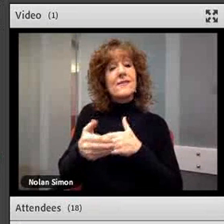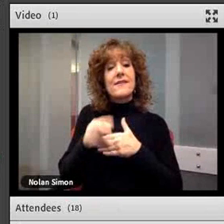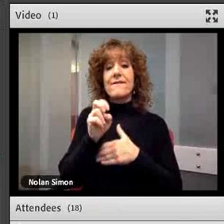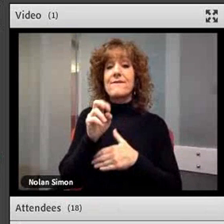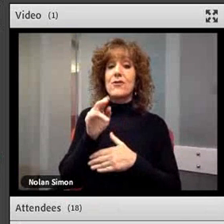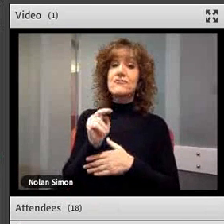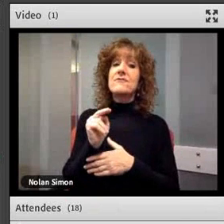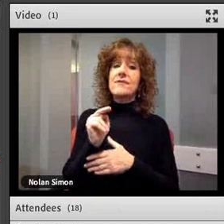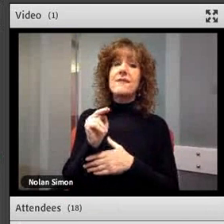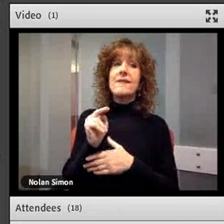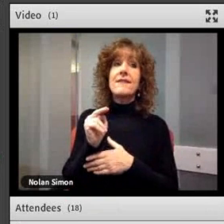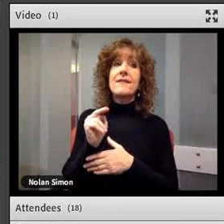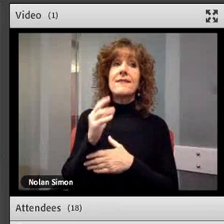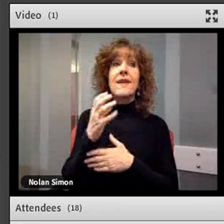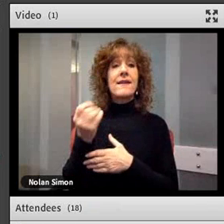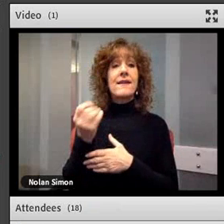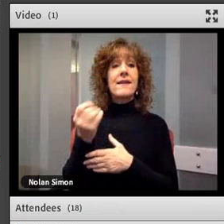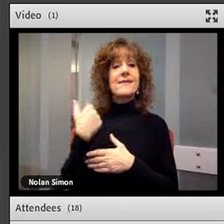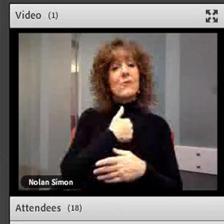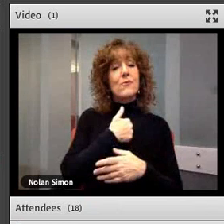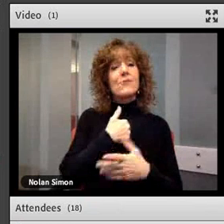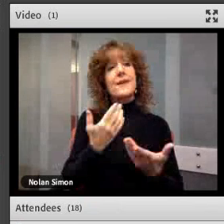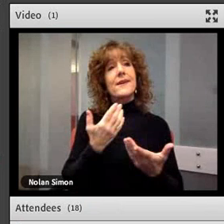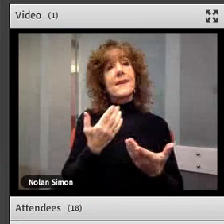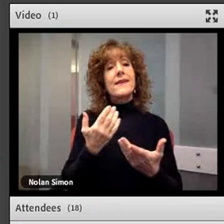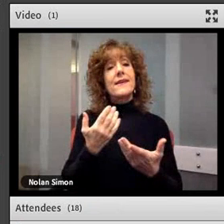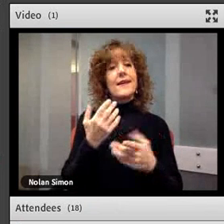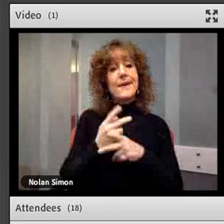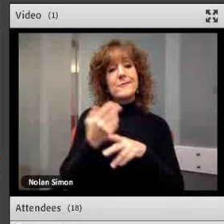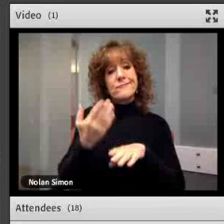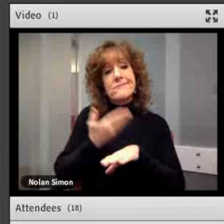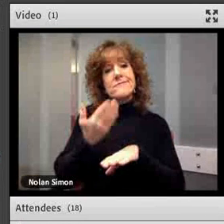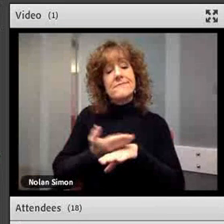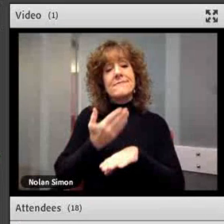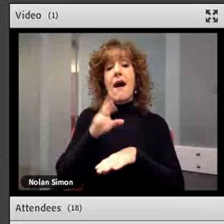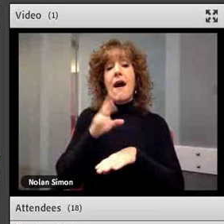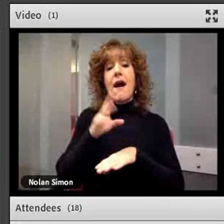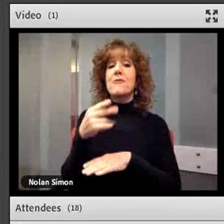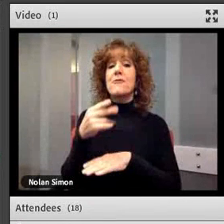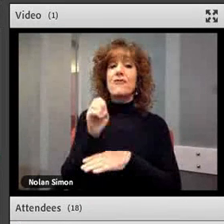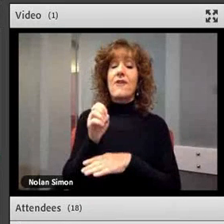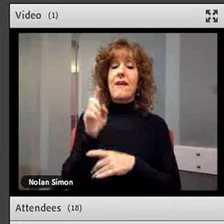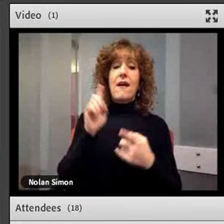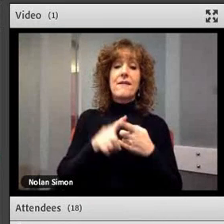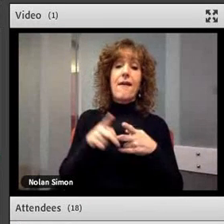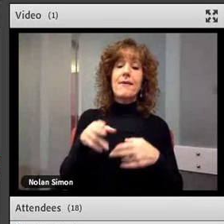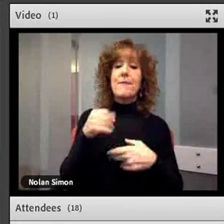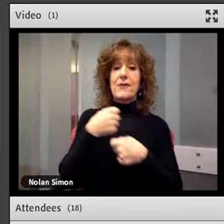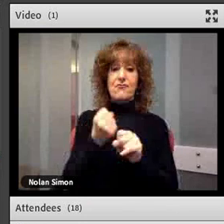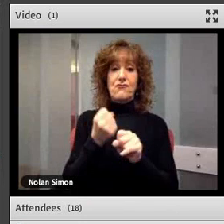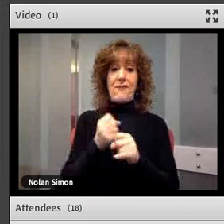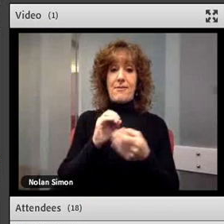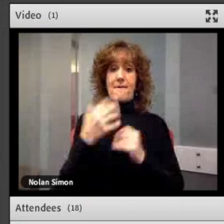rendition. And so we kept upgrading until we got to Clip and Create